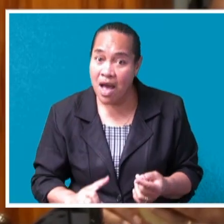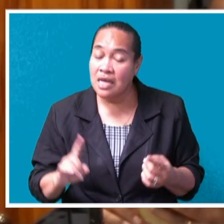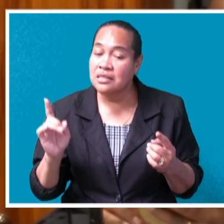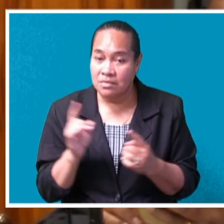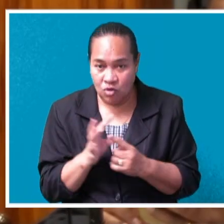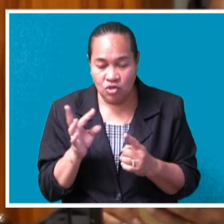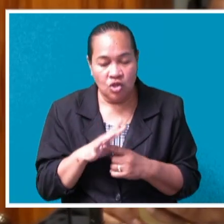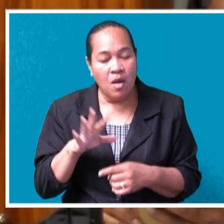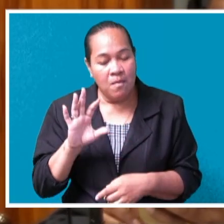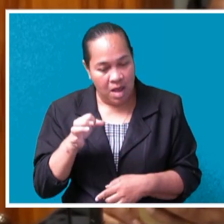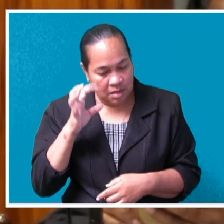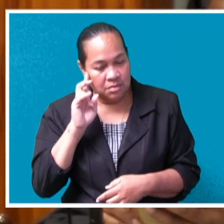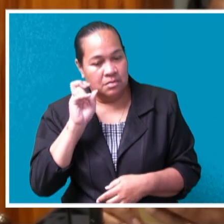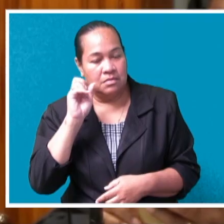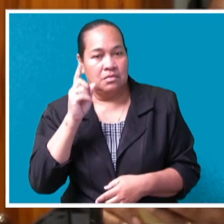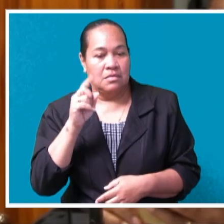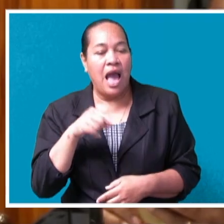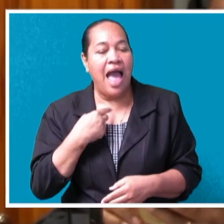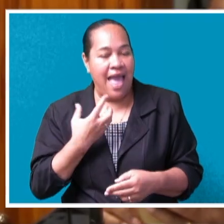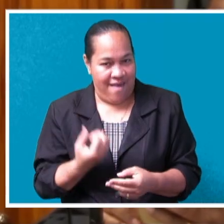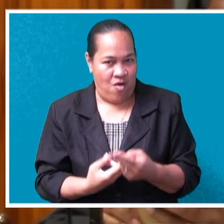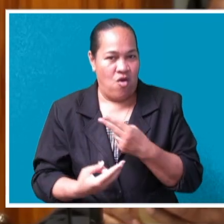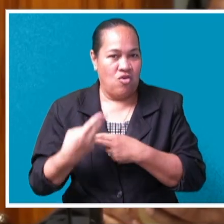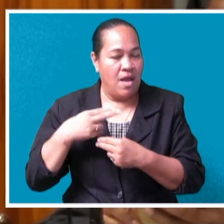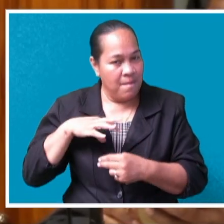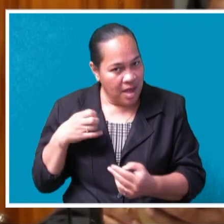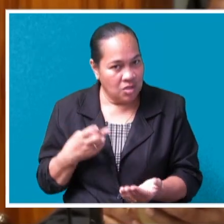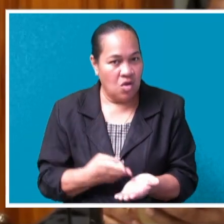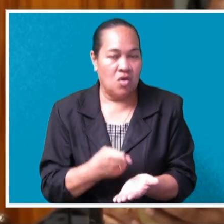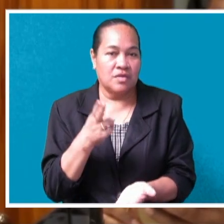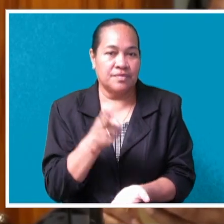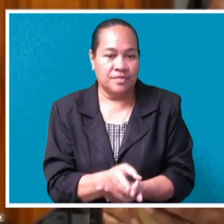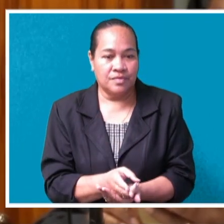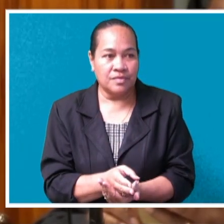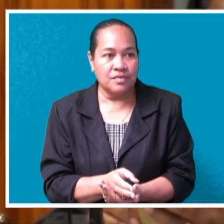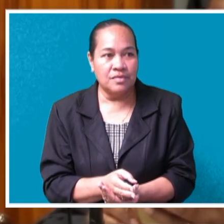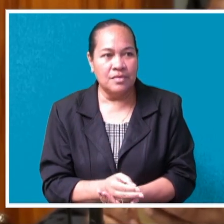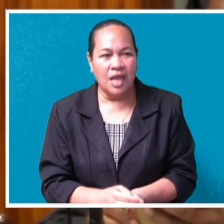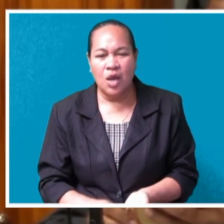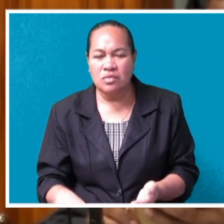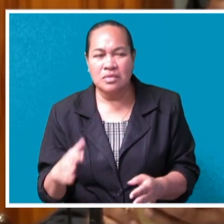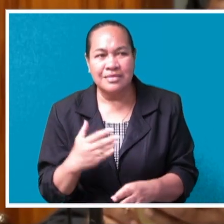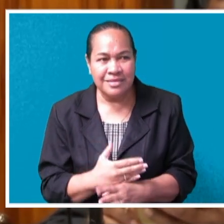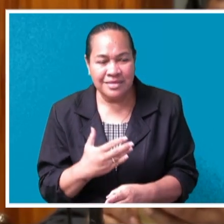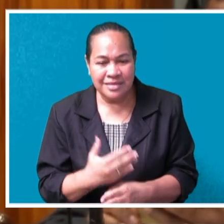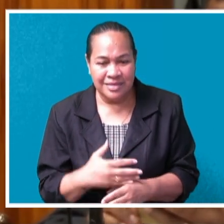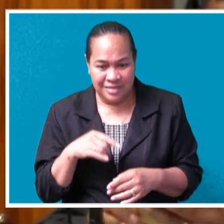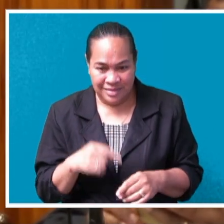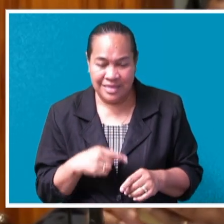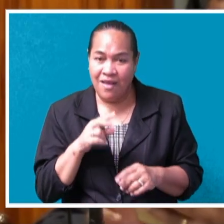recognize our history with honesty. There were periods in Fiji's